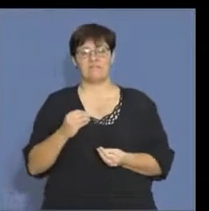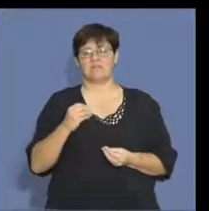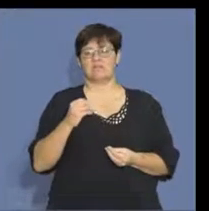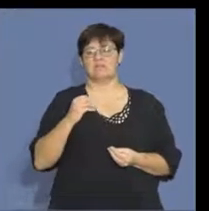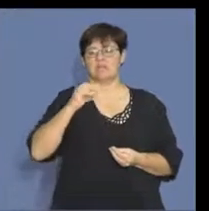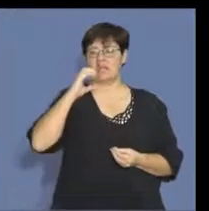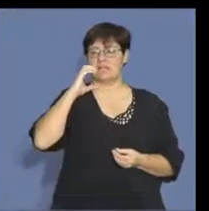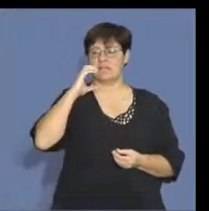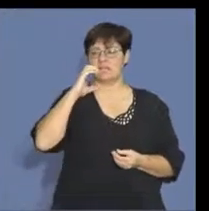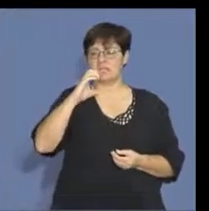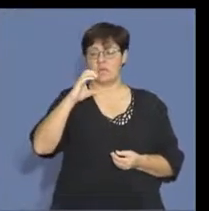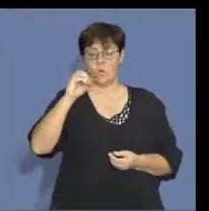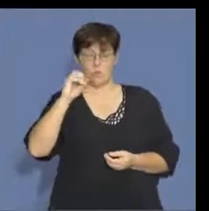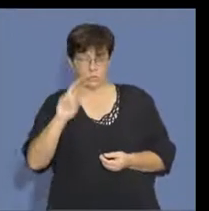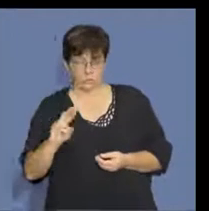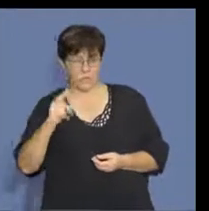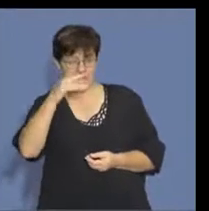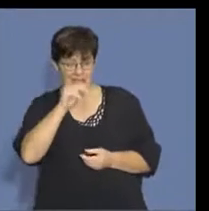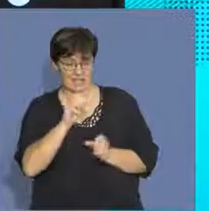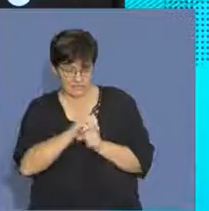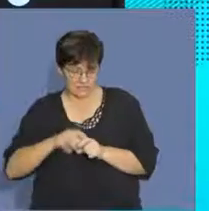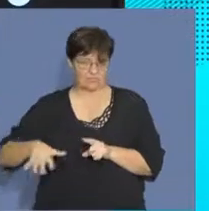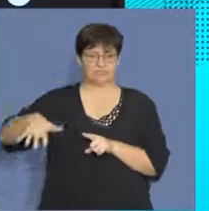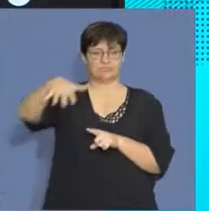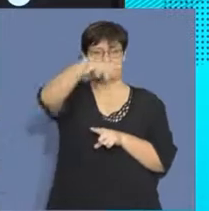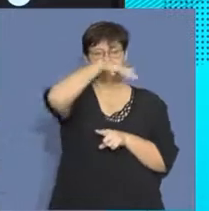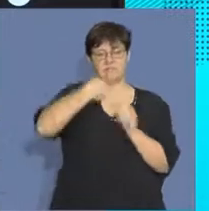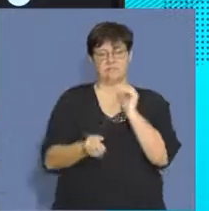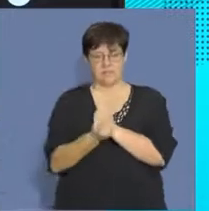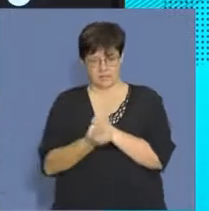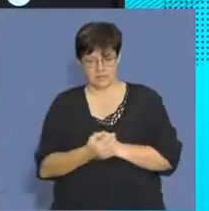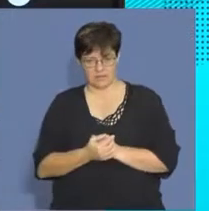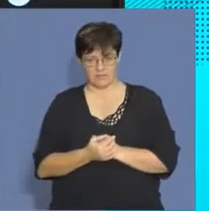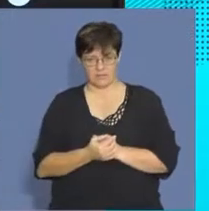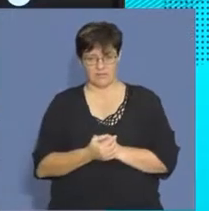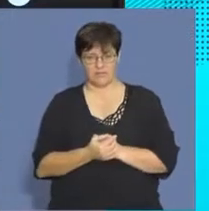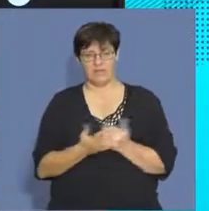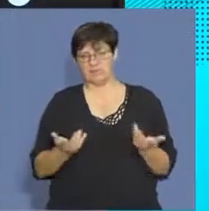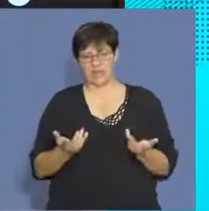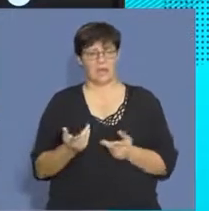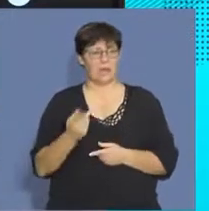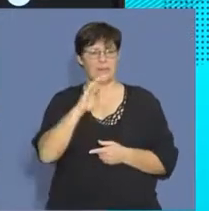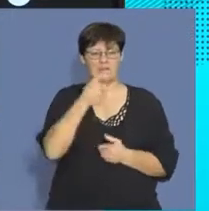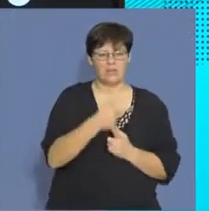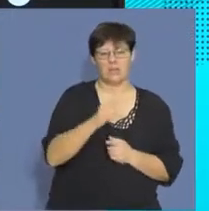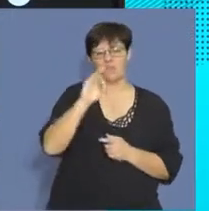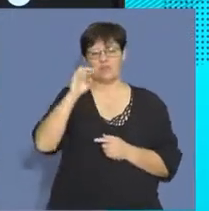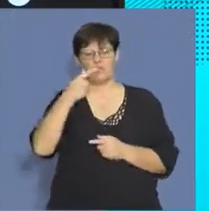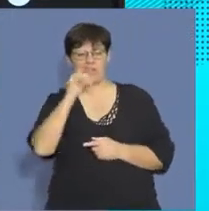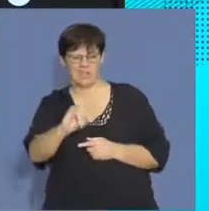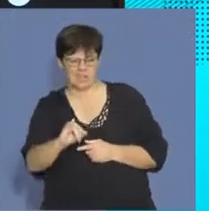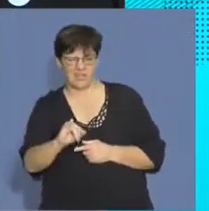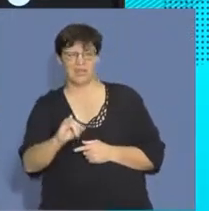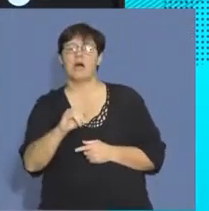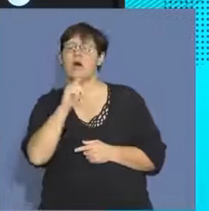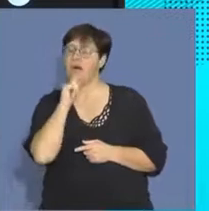into the atmosphere. So during the process of decomposition, where our decomposers such as bacteria and fungi undergo what